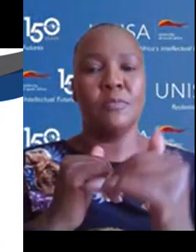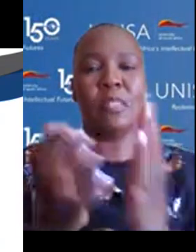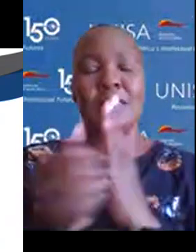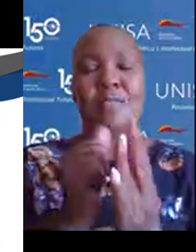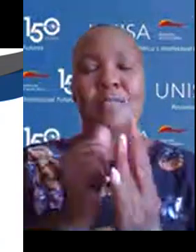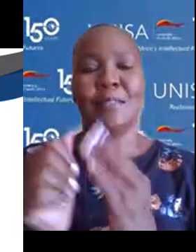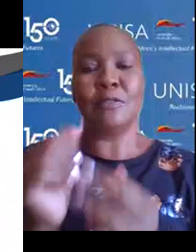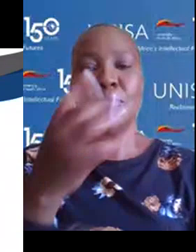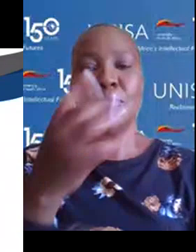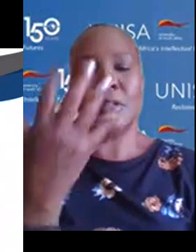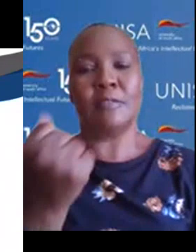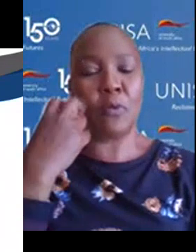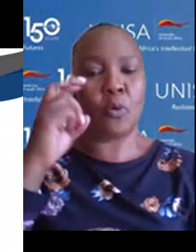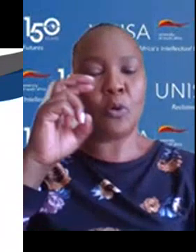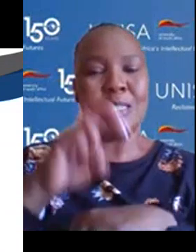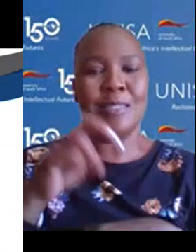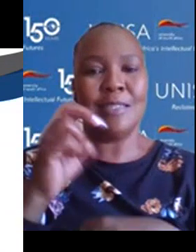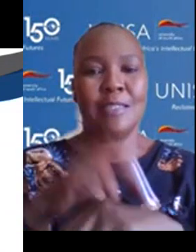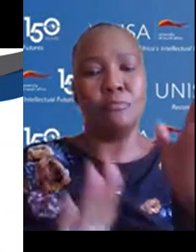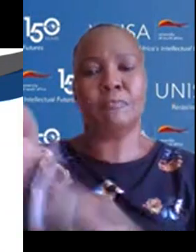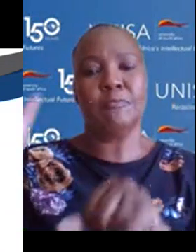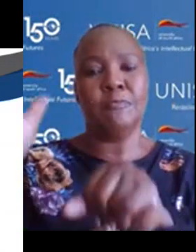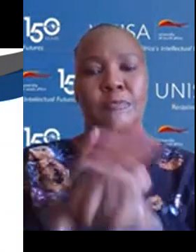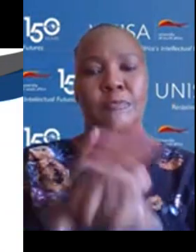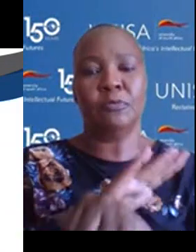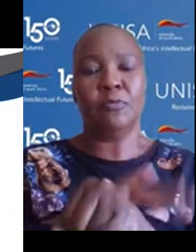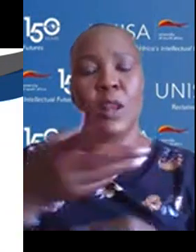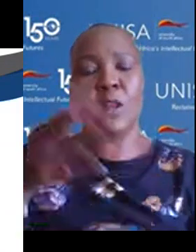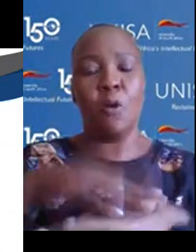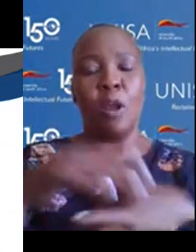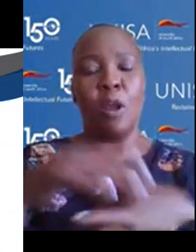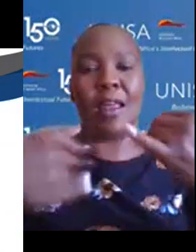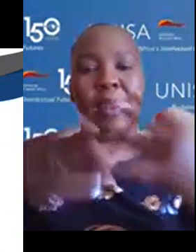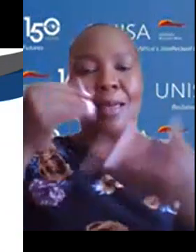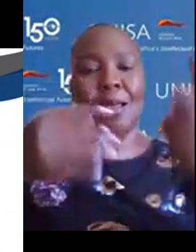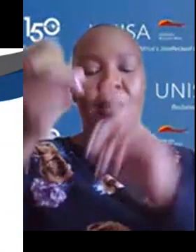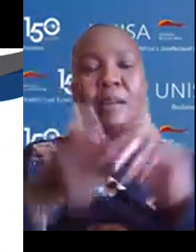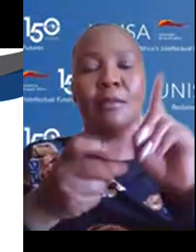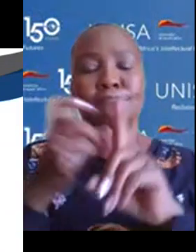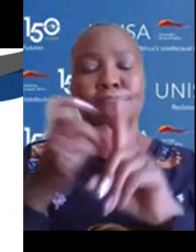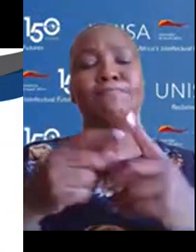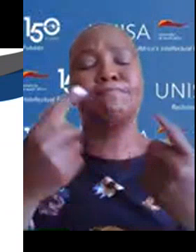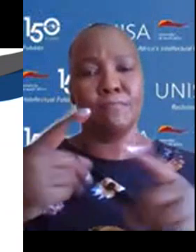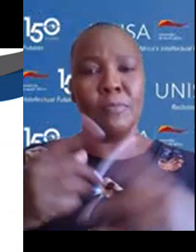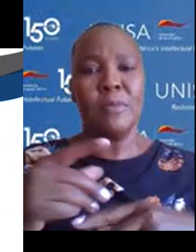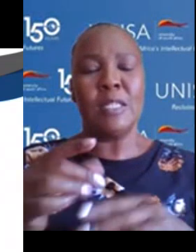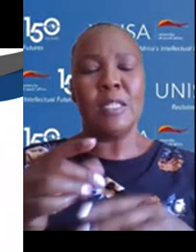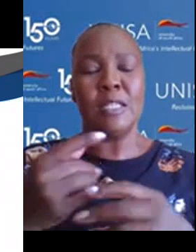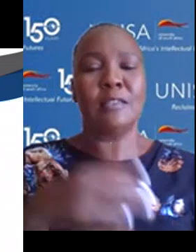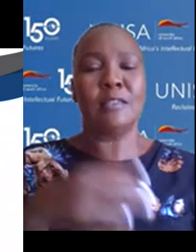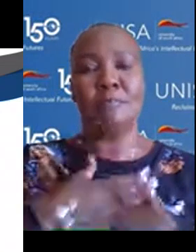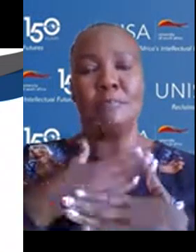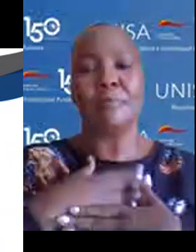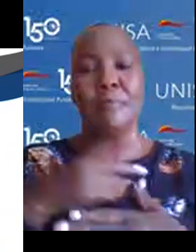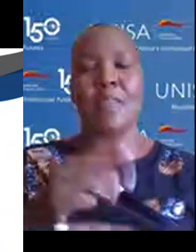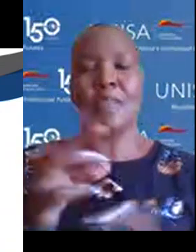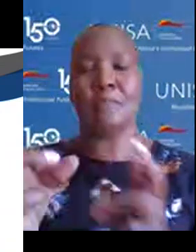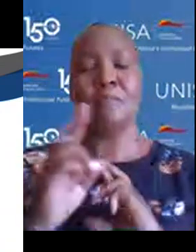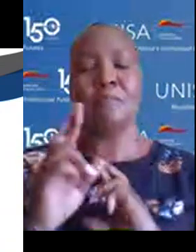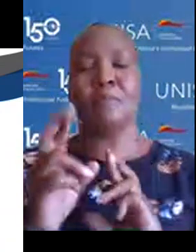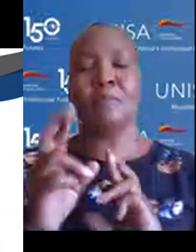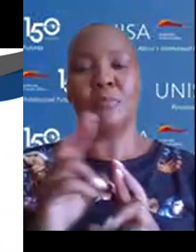you think you need to be a successful online learner? And yes, we definitely would appreciate that feedback, because